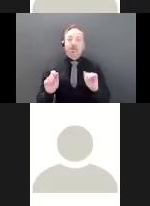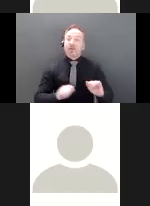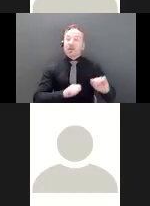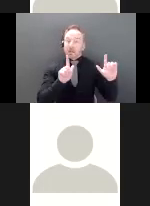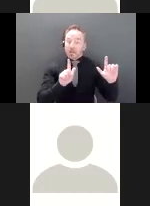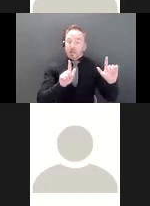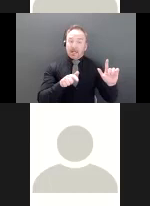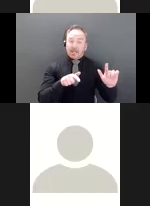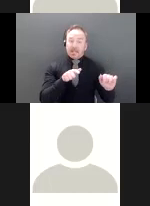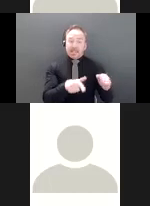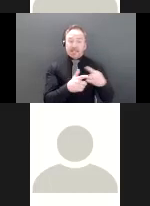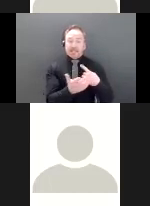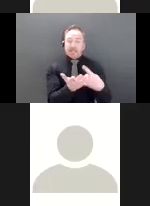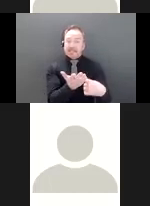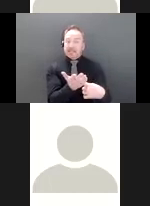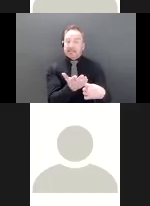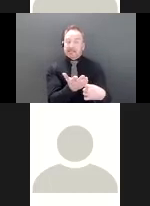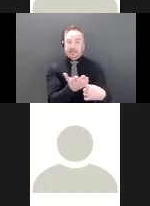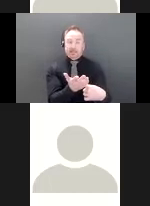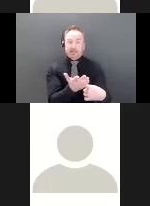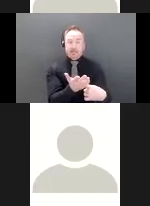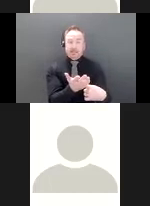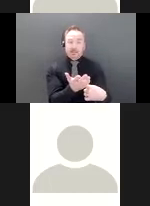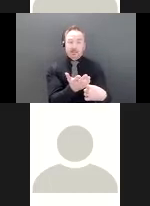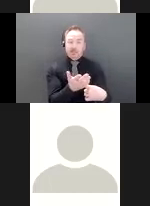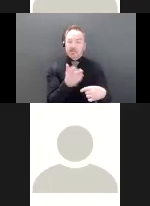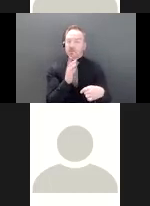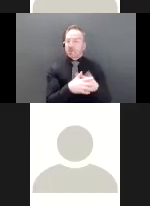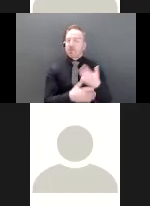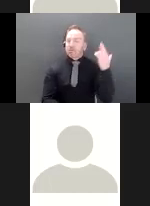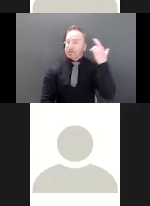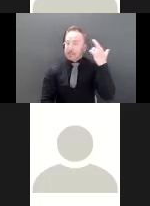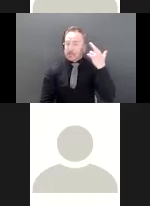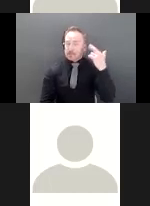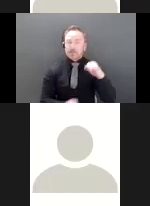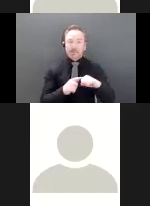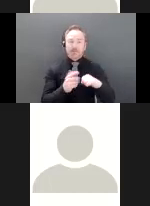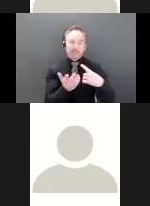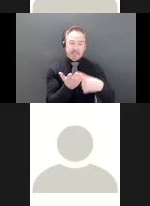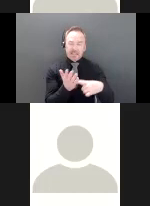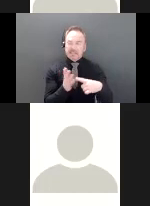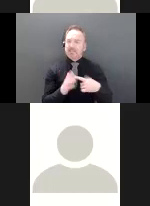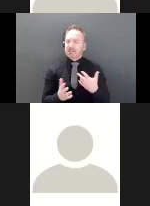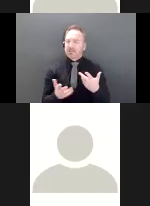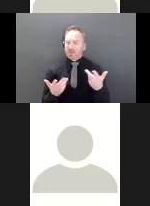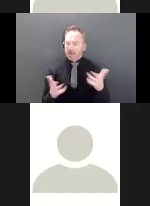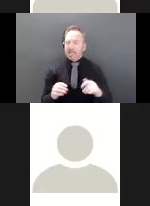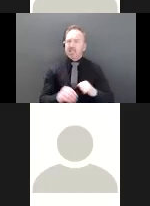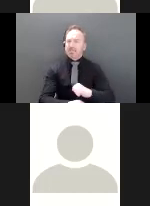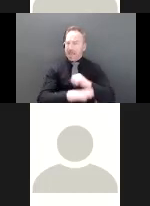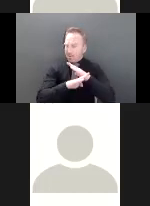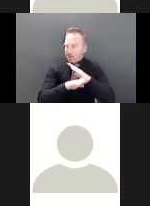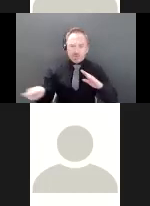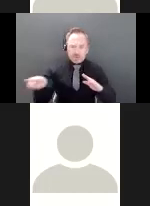And this is just about, what are the reasons? We've talked about that, some of the barriers. You guys have